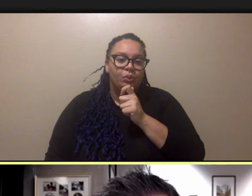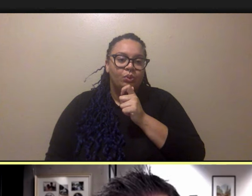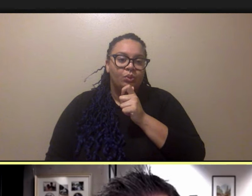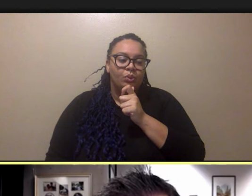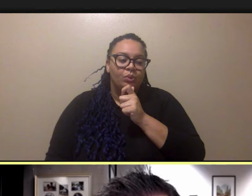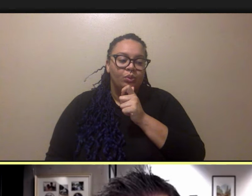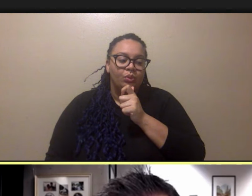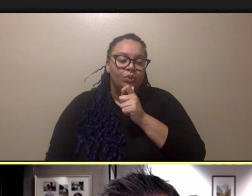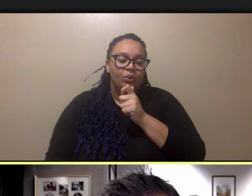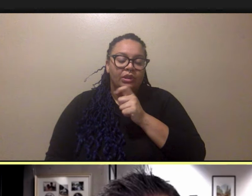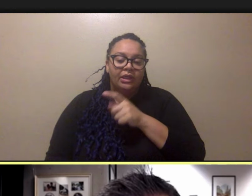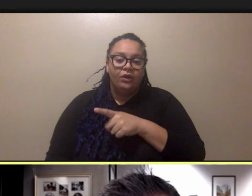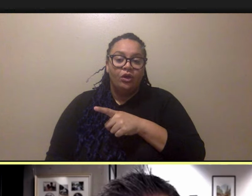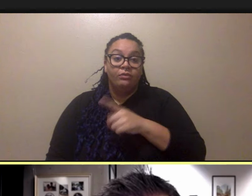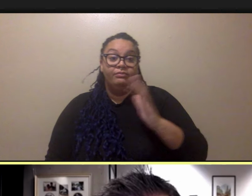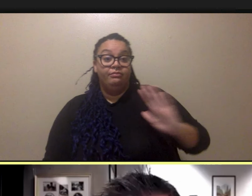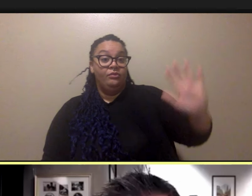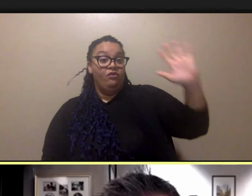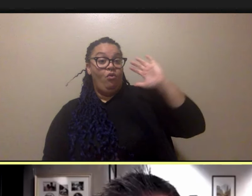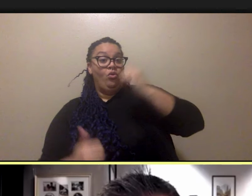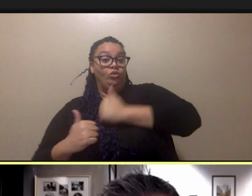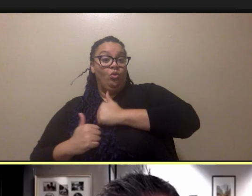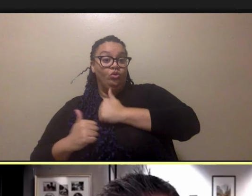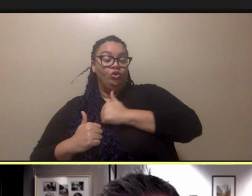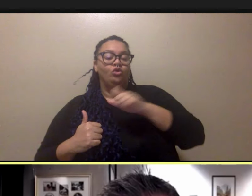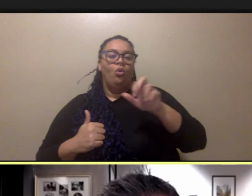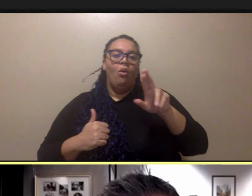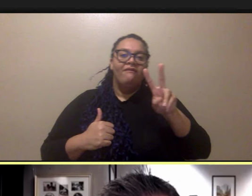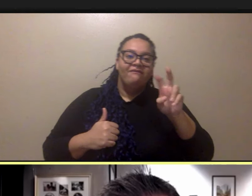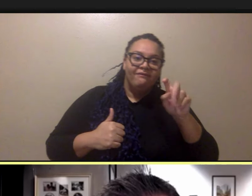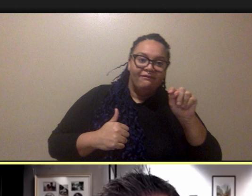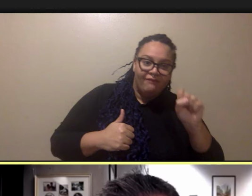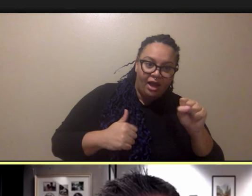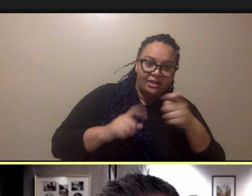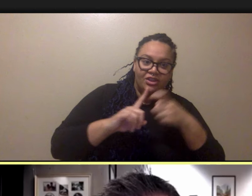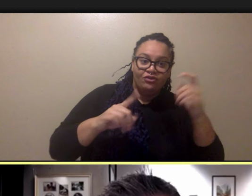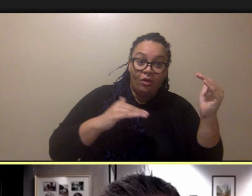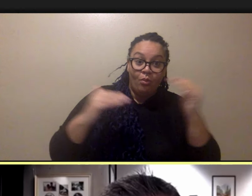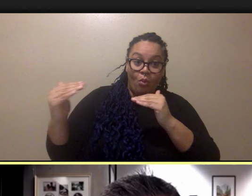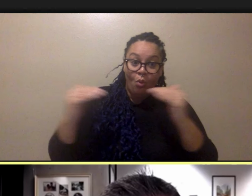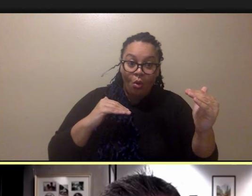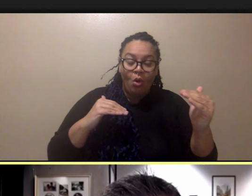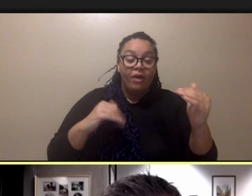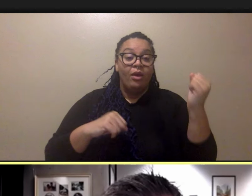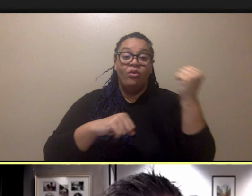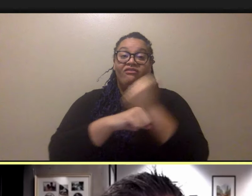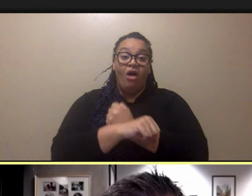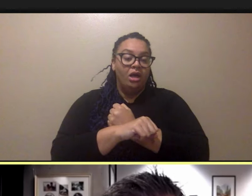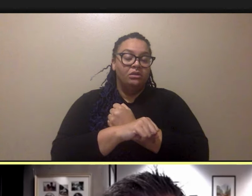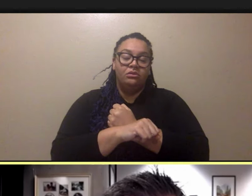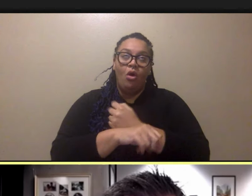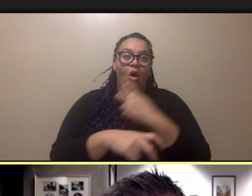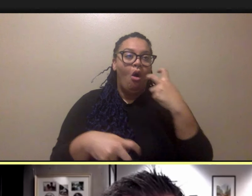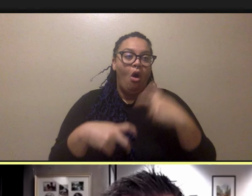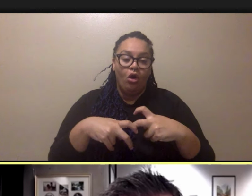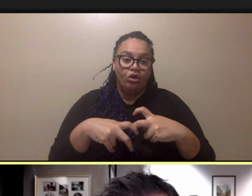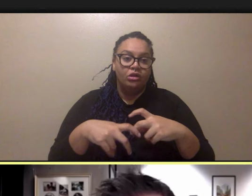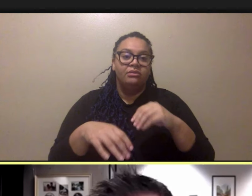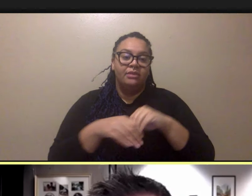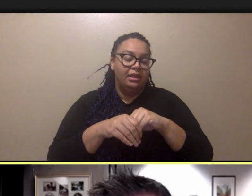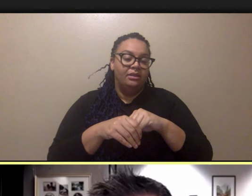were either former soldiers, veterans of various wars that were fought brutally back in Europe or in the